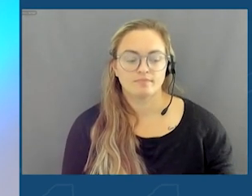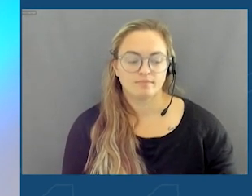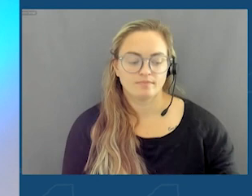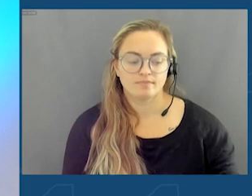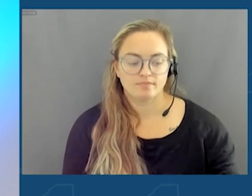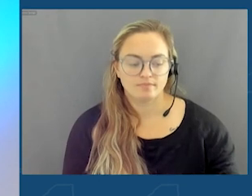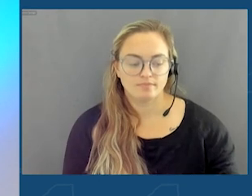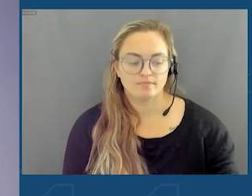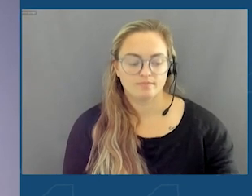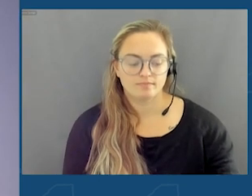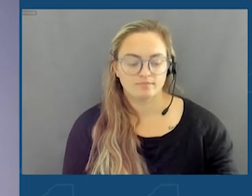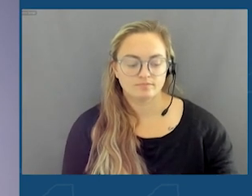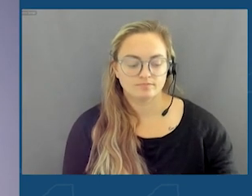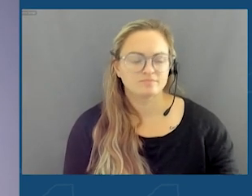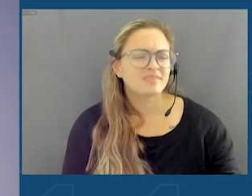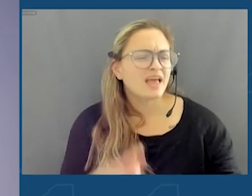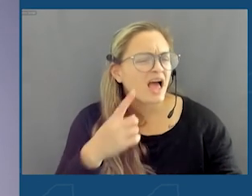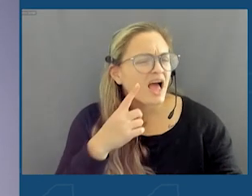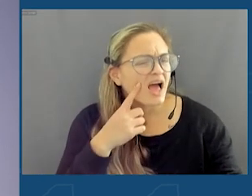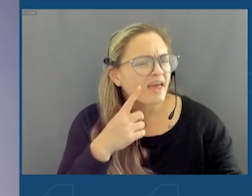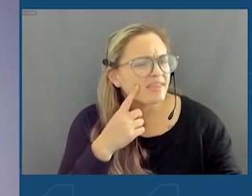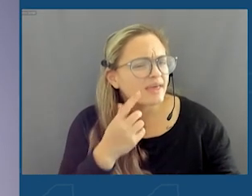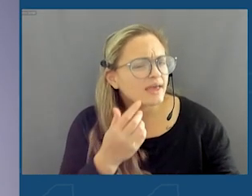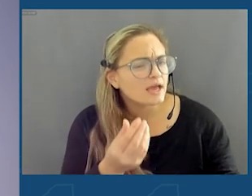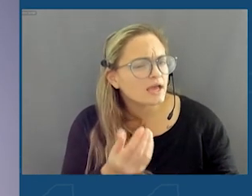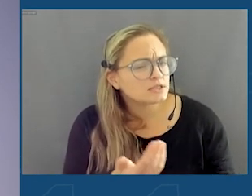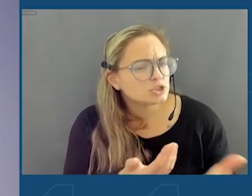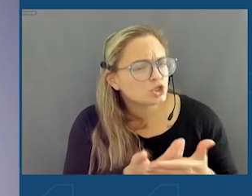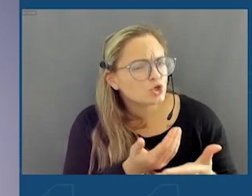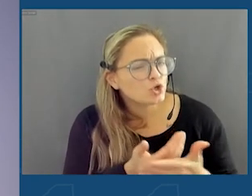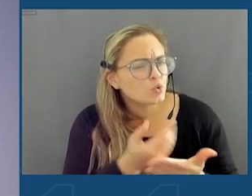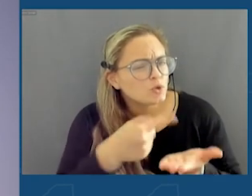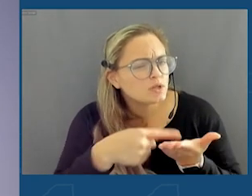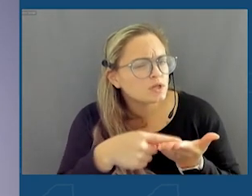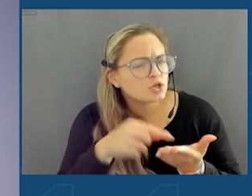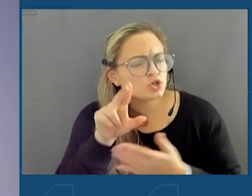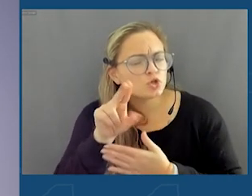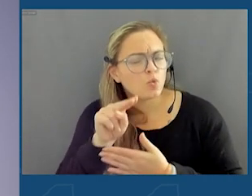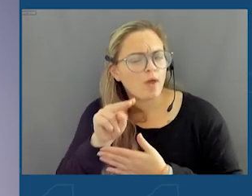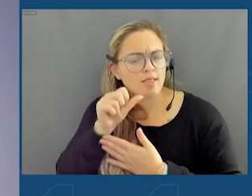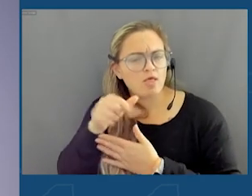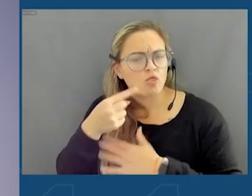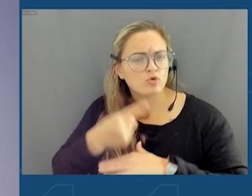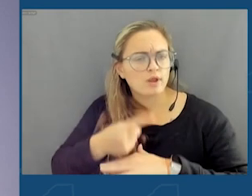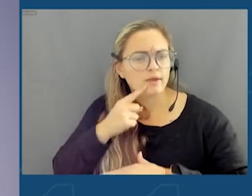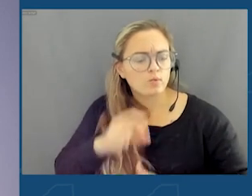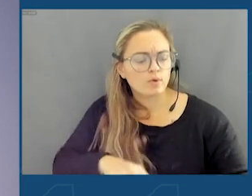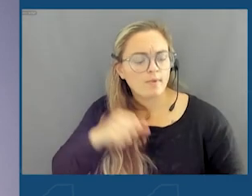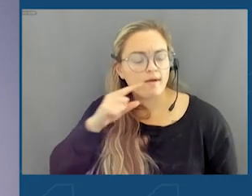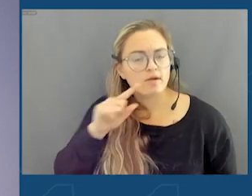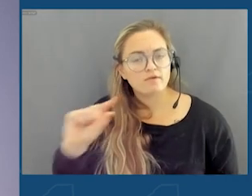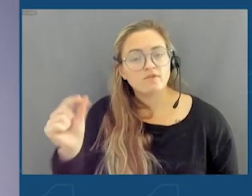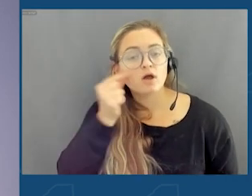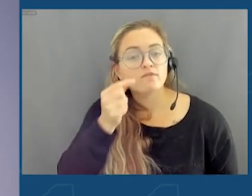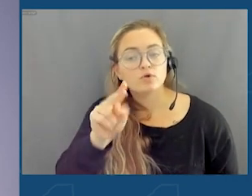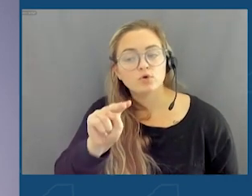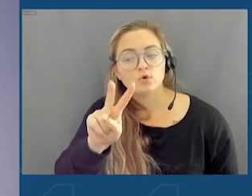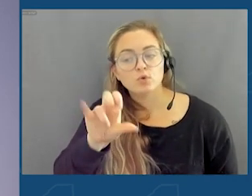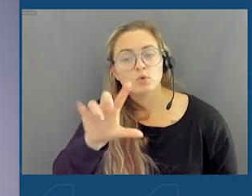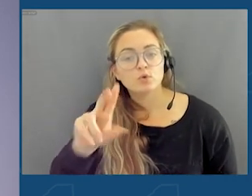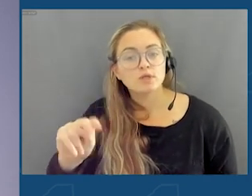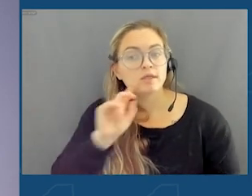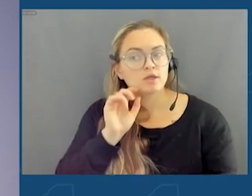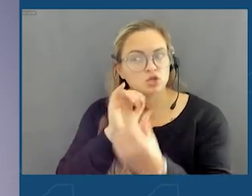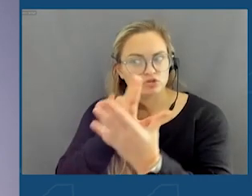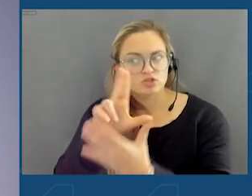Now, I think there was an emerging discussion at the UN the other day. We were proud of Governor Newsom, who addressed the UN, who made something very